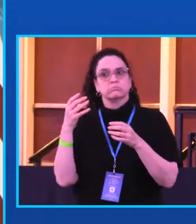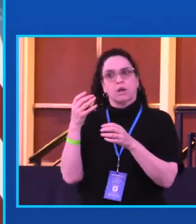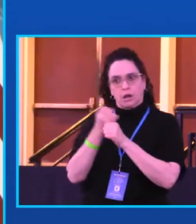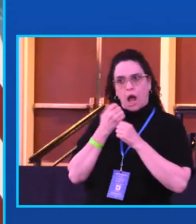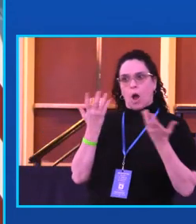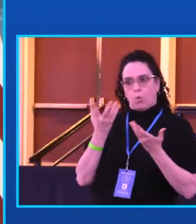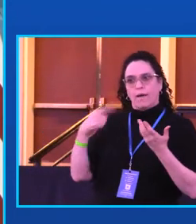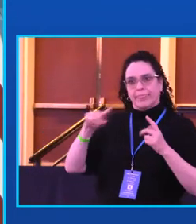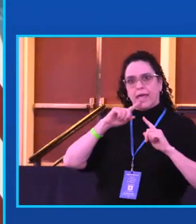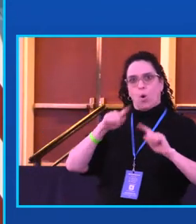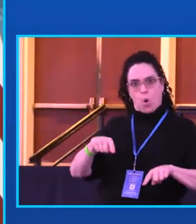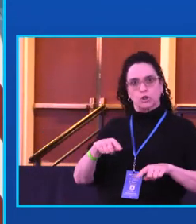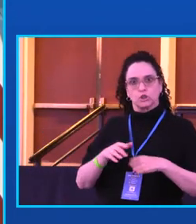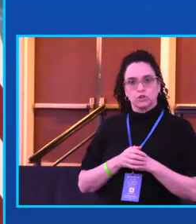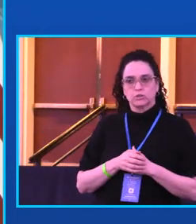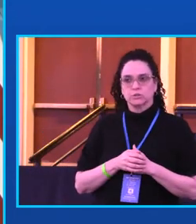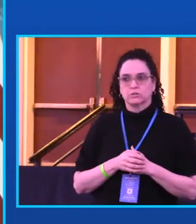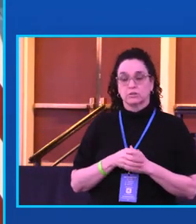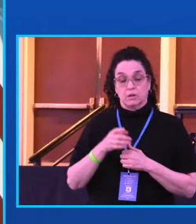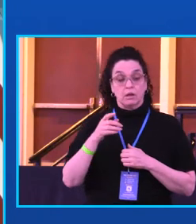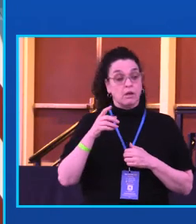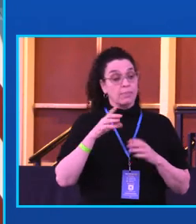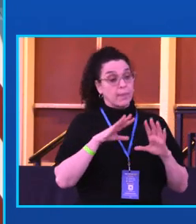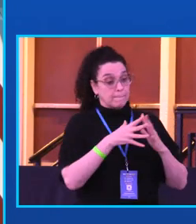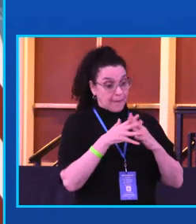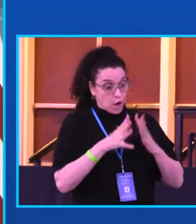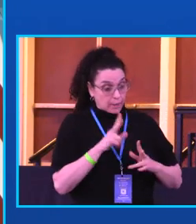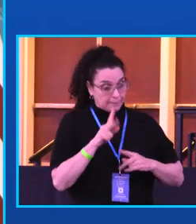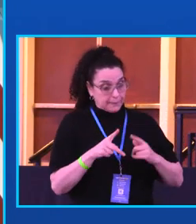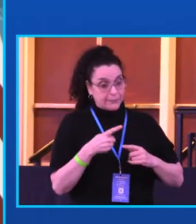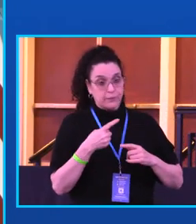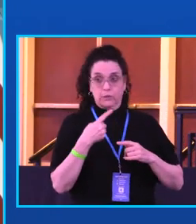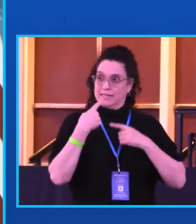Right? They said this is what they wanted.